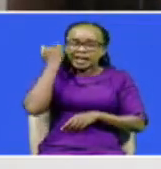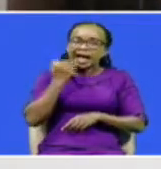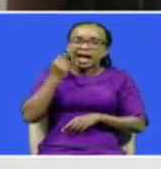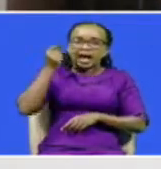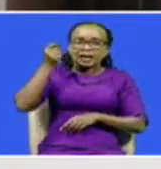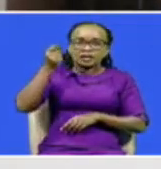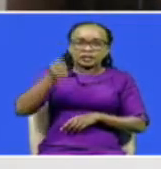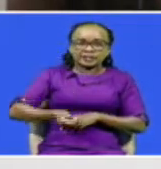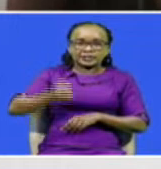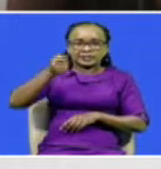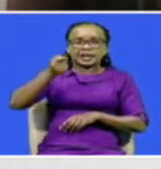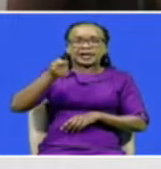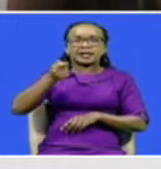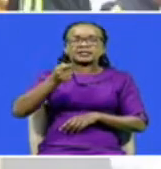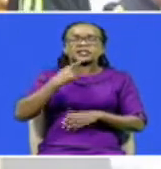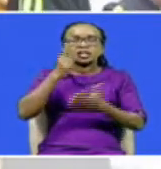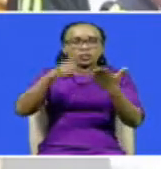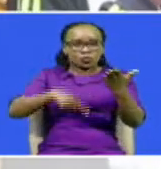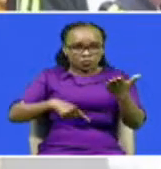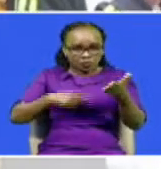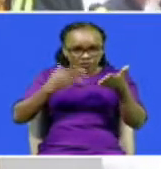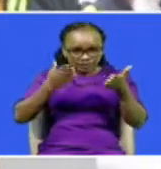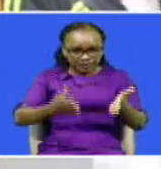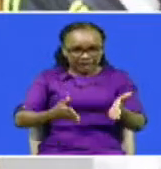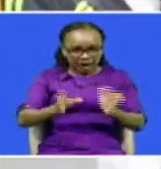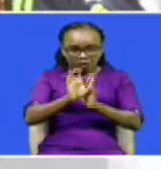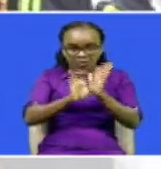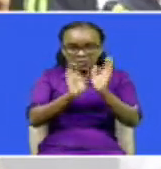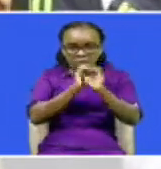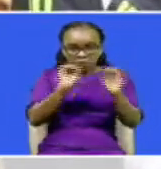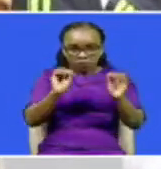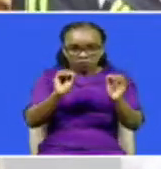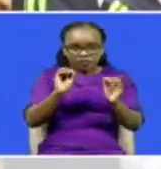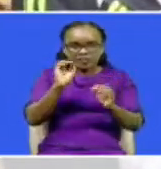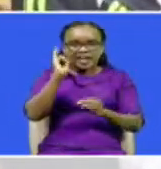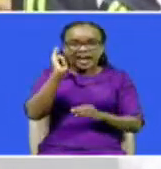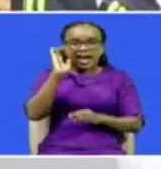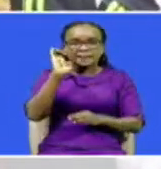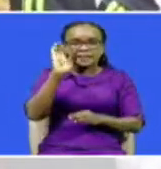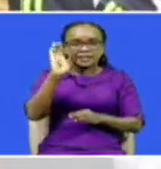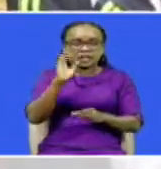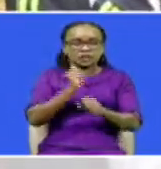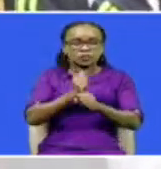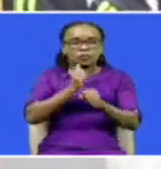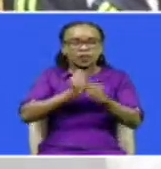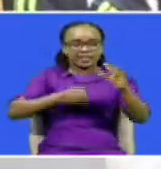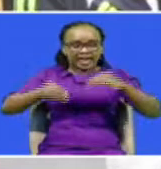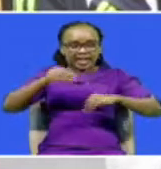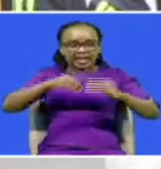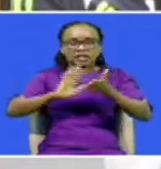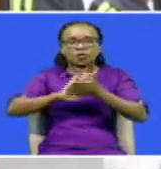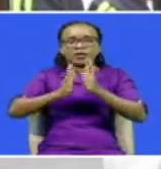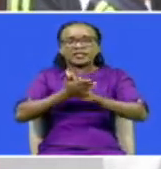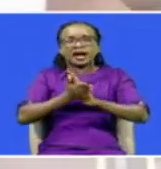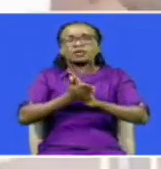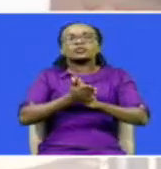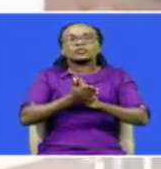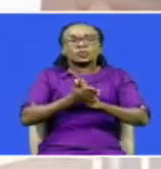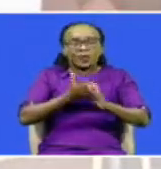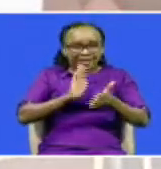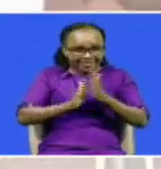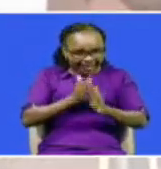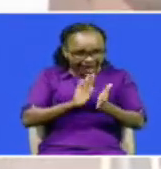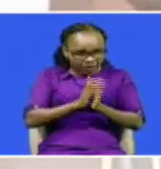Justice Mugure Thande ruled that it will be unconstitutional for the IEBC to conduct elections without a manual register